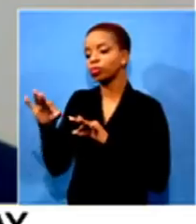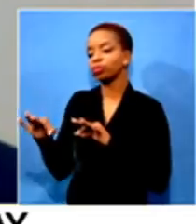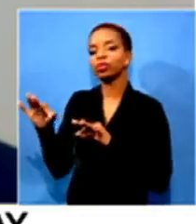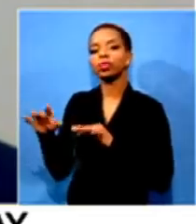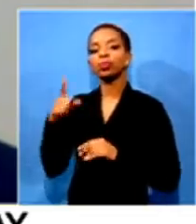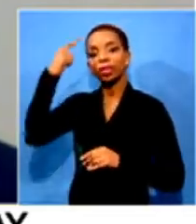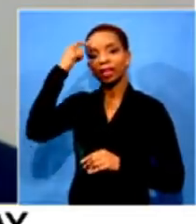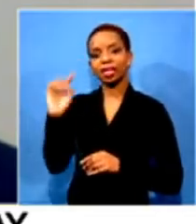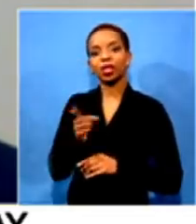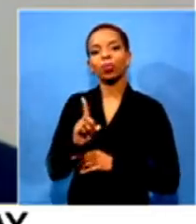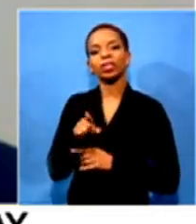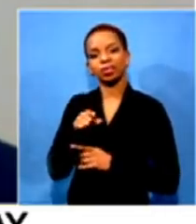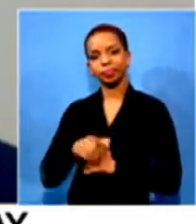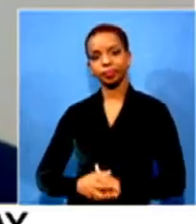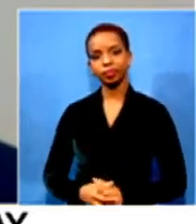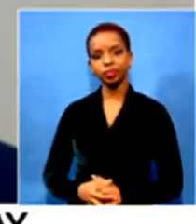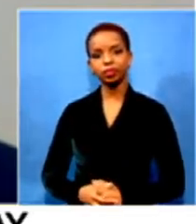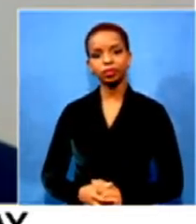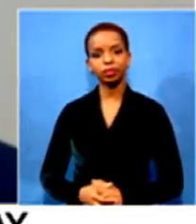at this point, Khaya?